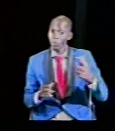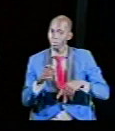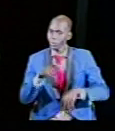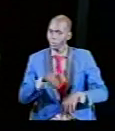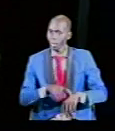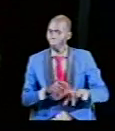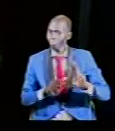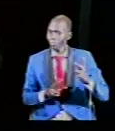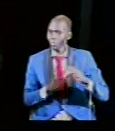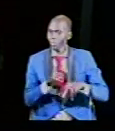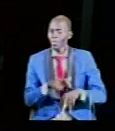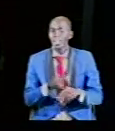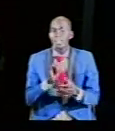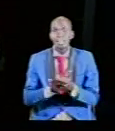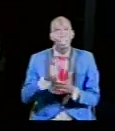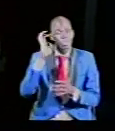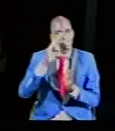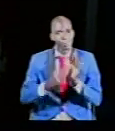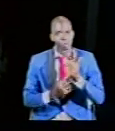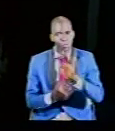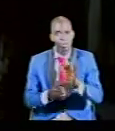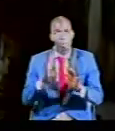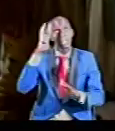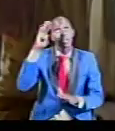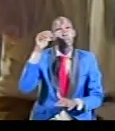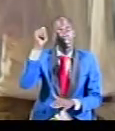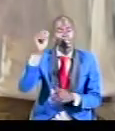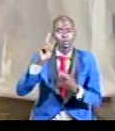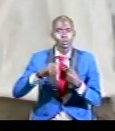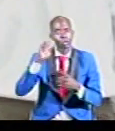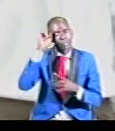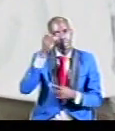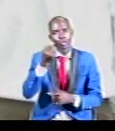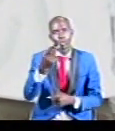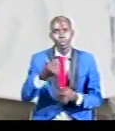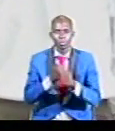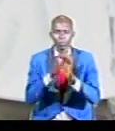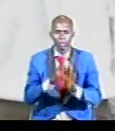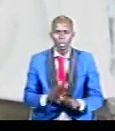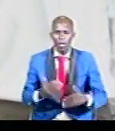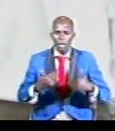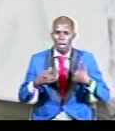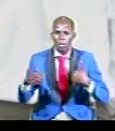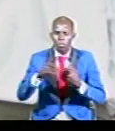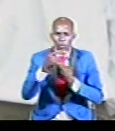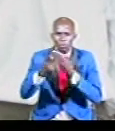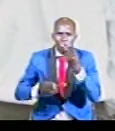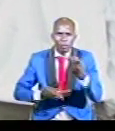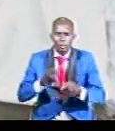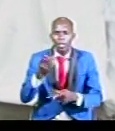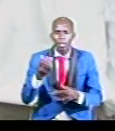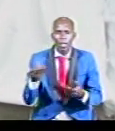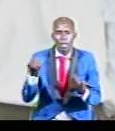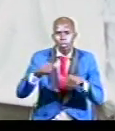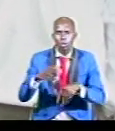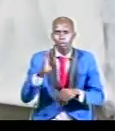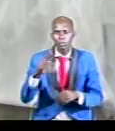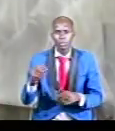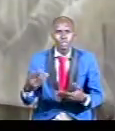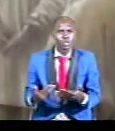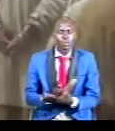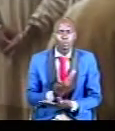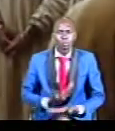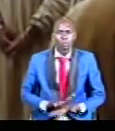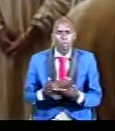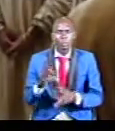Third time that he showed himself unto his disciples. Have you visited any of those converts three times? Look at